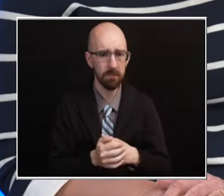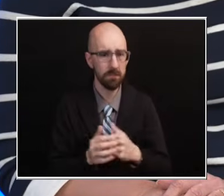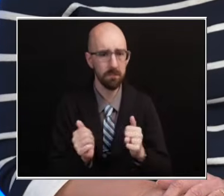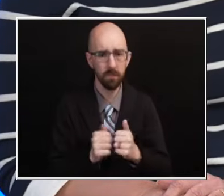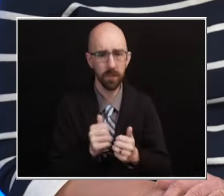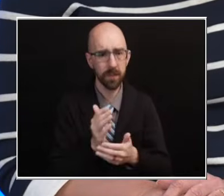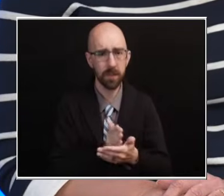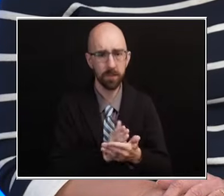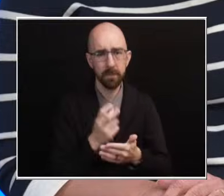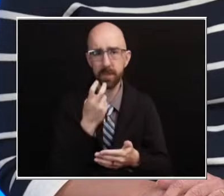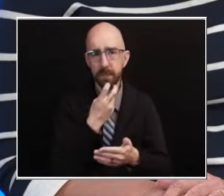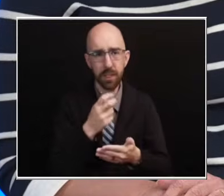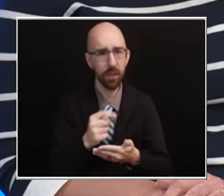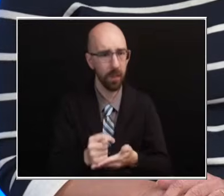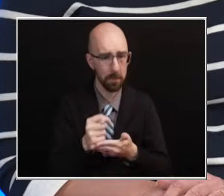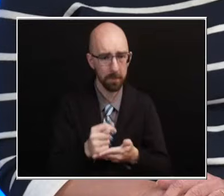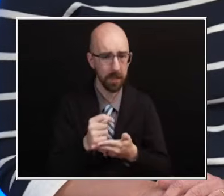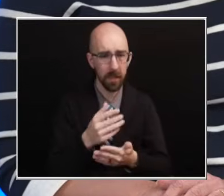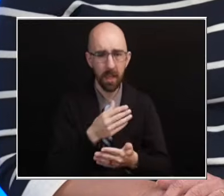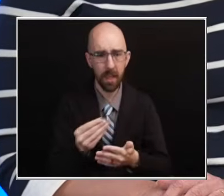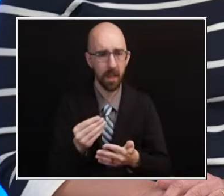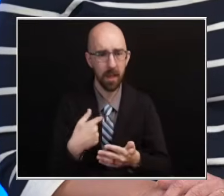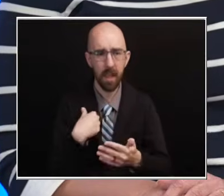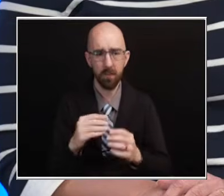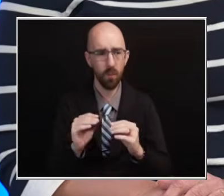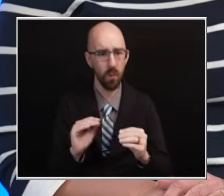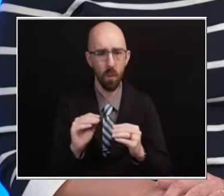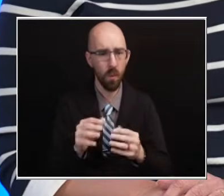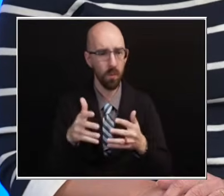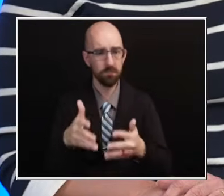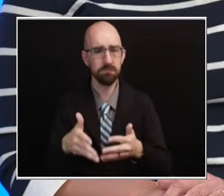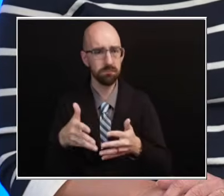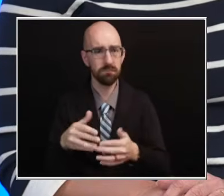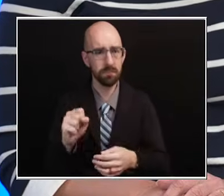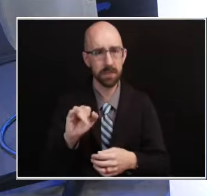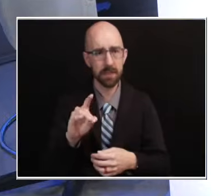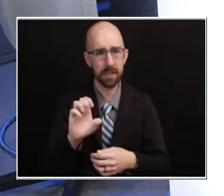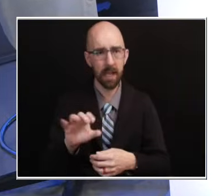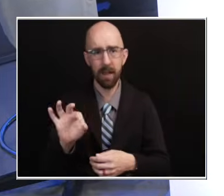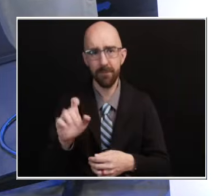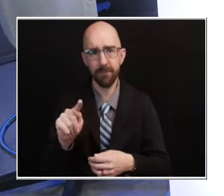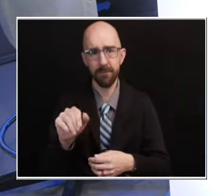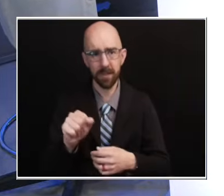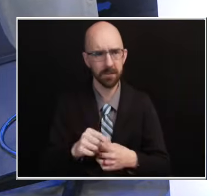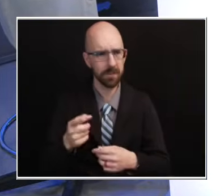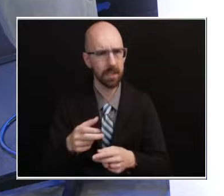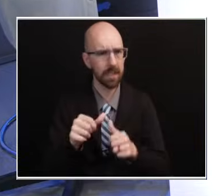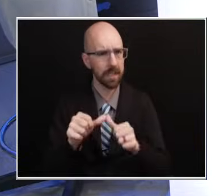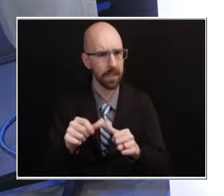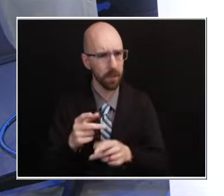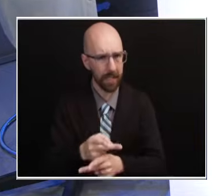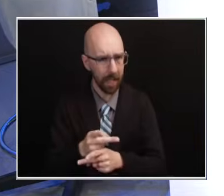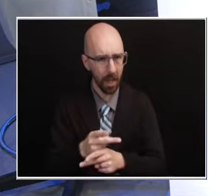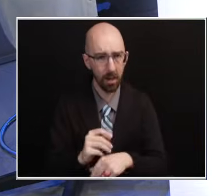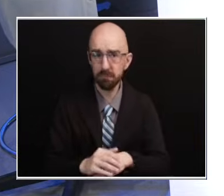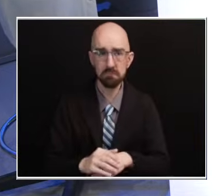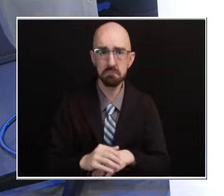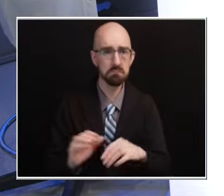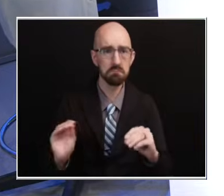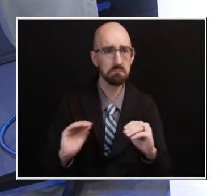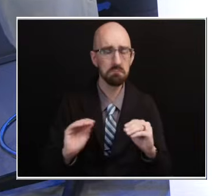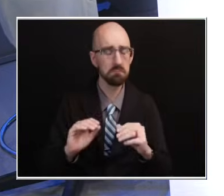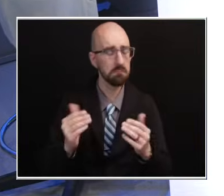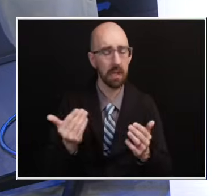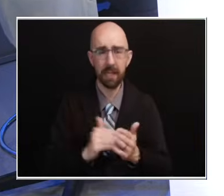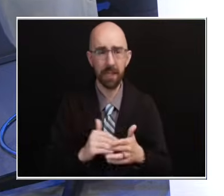speech therapy, and I have no lingering side effects. And what's the continuing care? Nothing. Just again, living life.